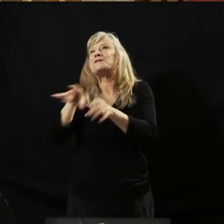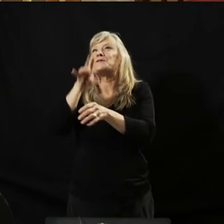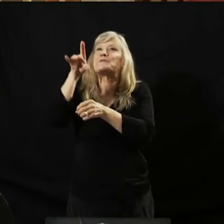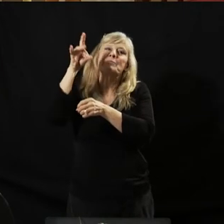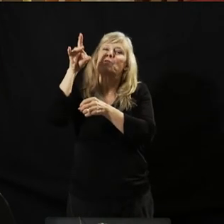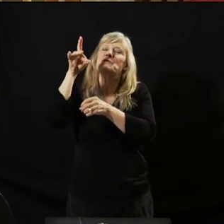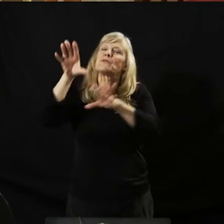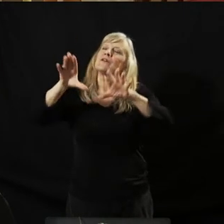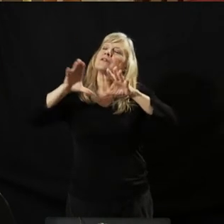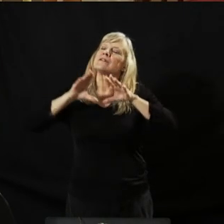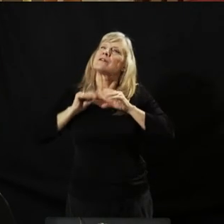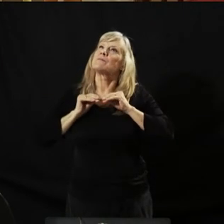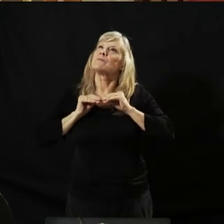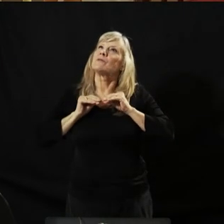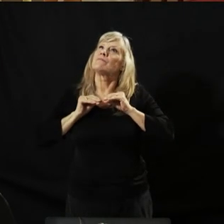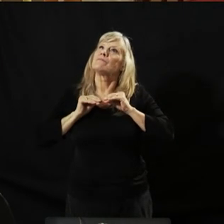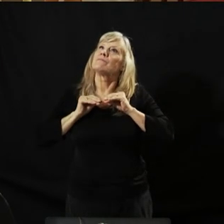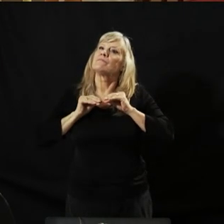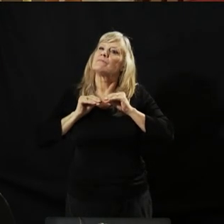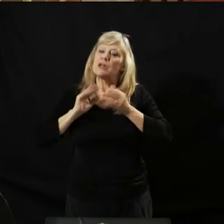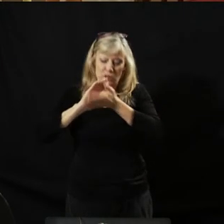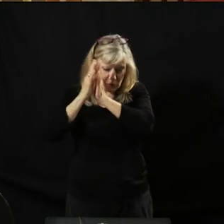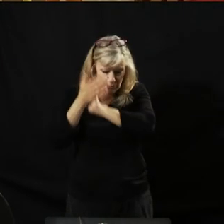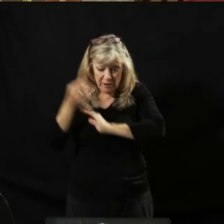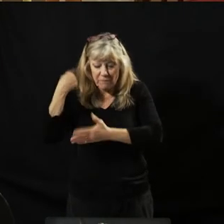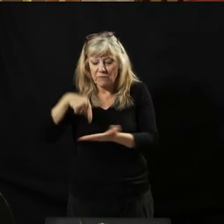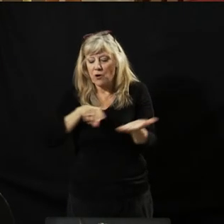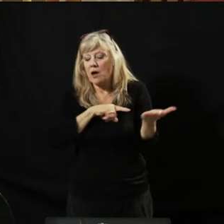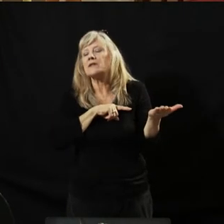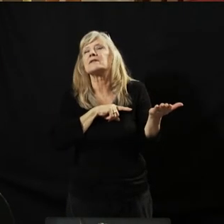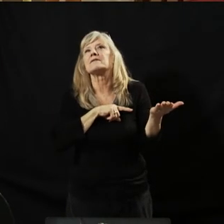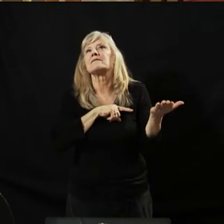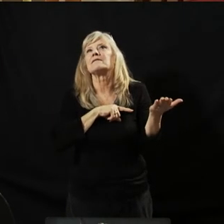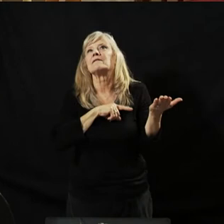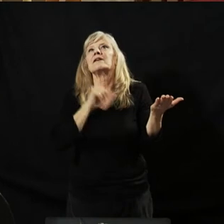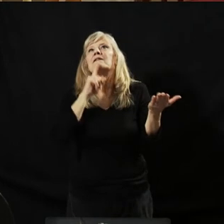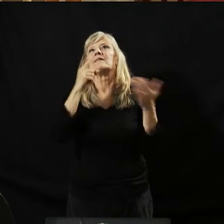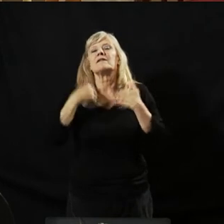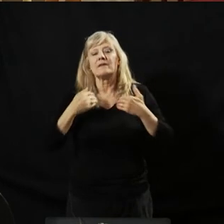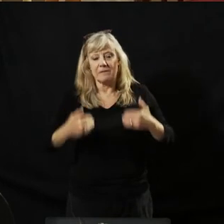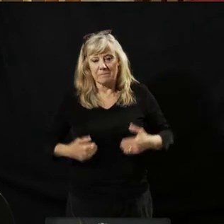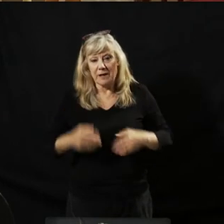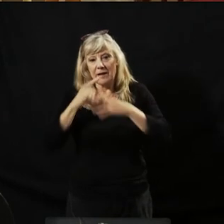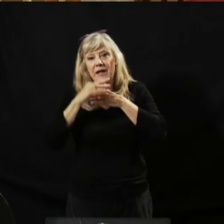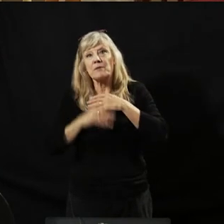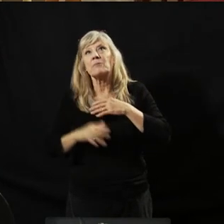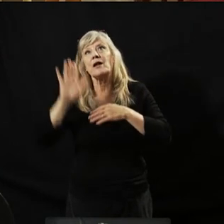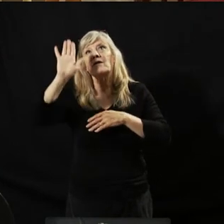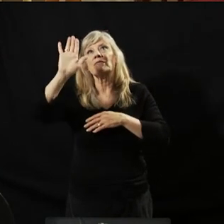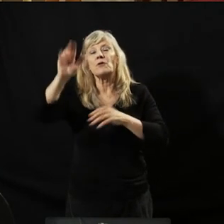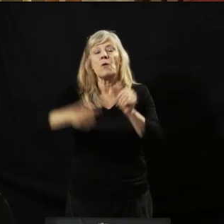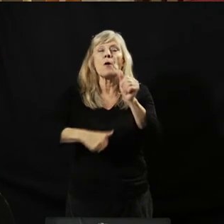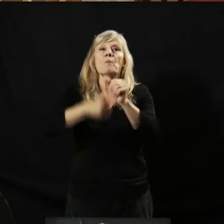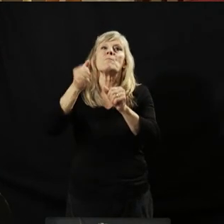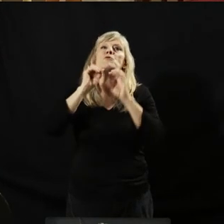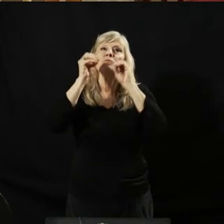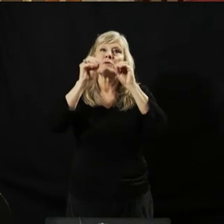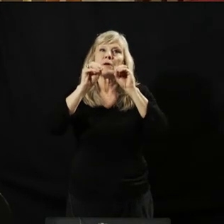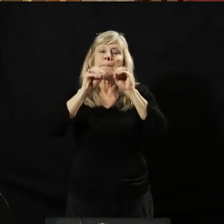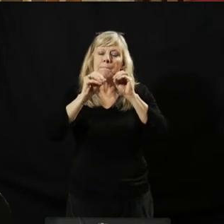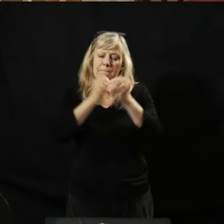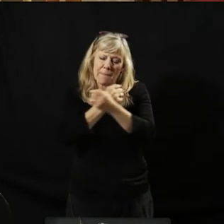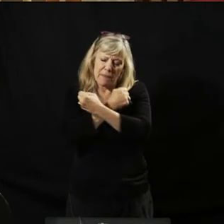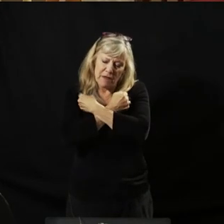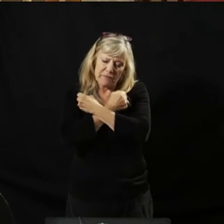and acceptable so that it may become for us the body and blood of your most beloved Son,